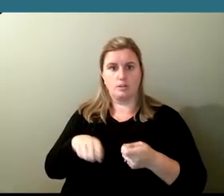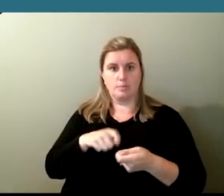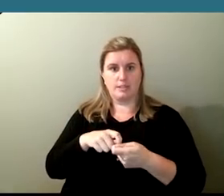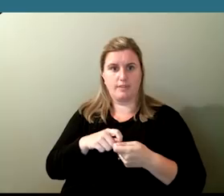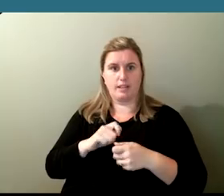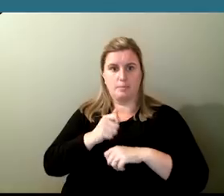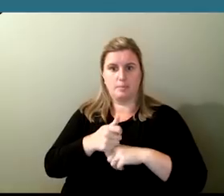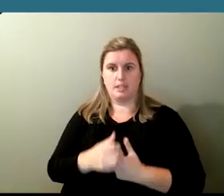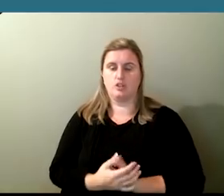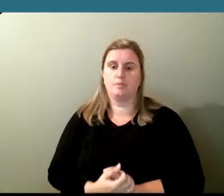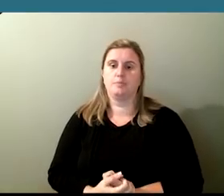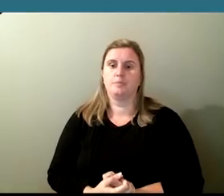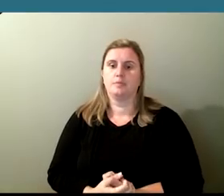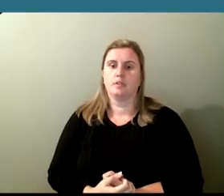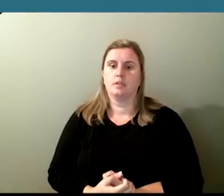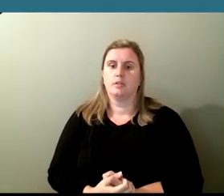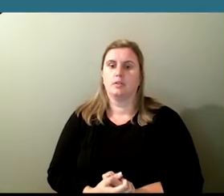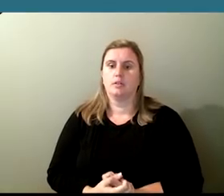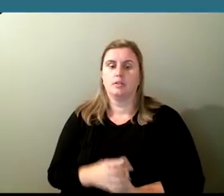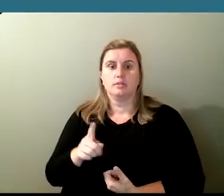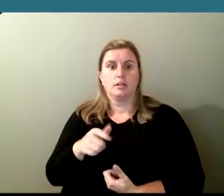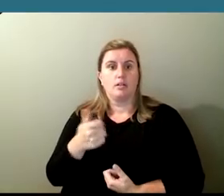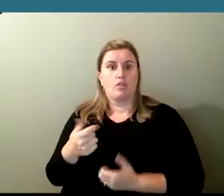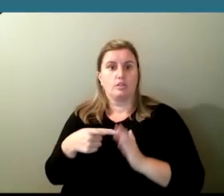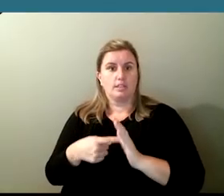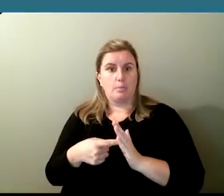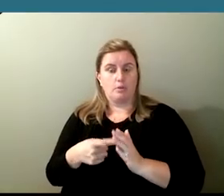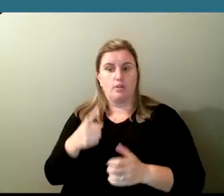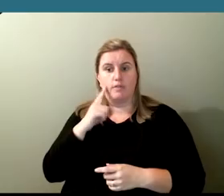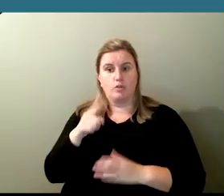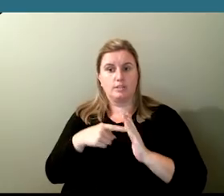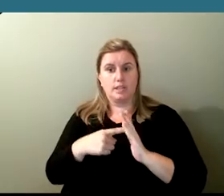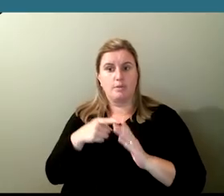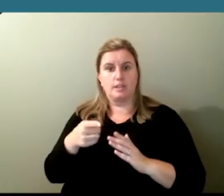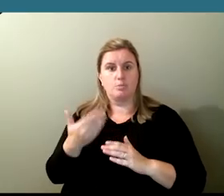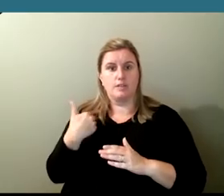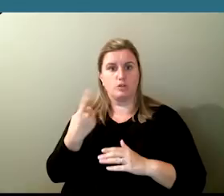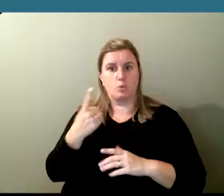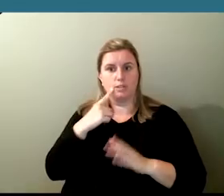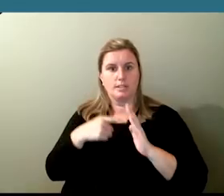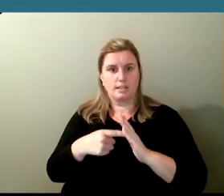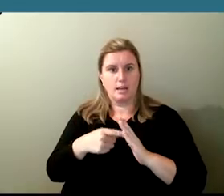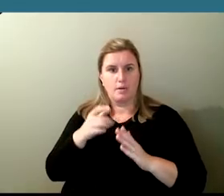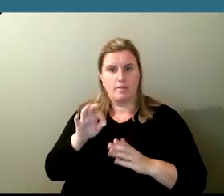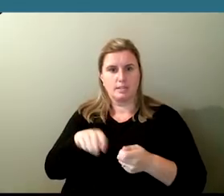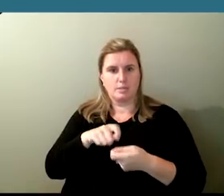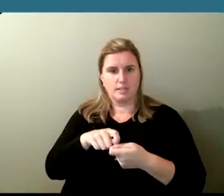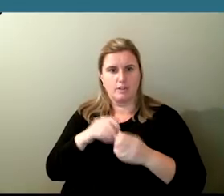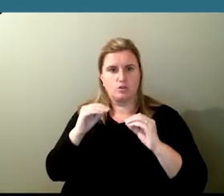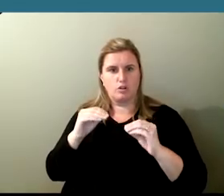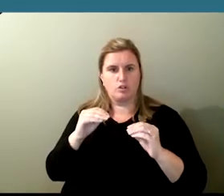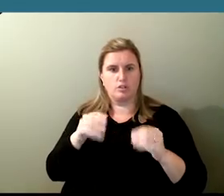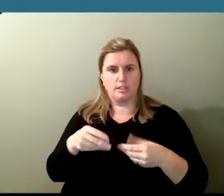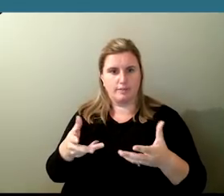implementation. This is just simply another example. For example, this previous one was an example of a specific instructional delivery